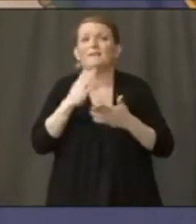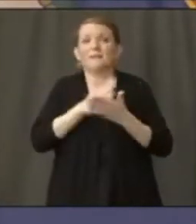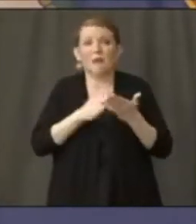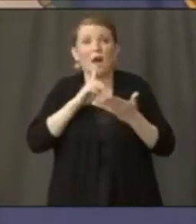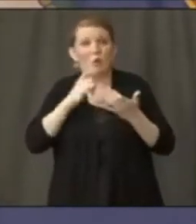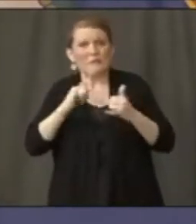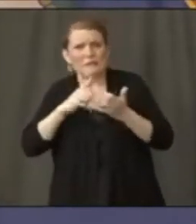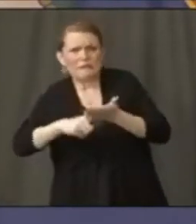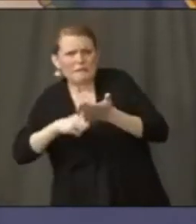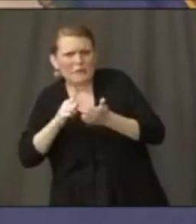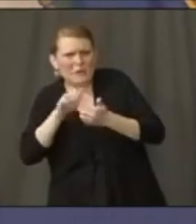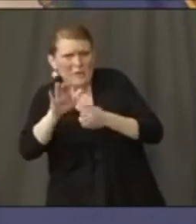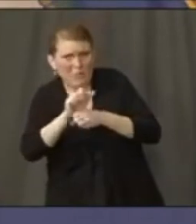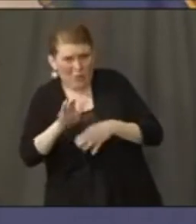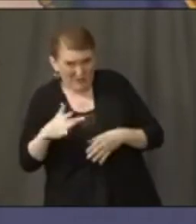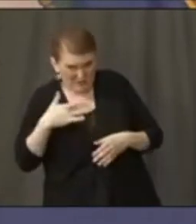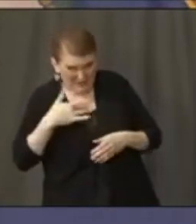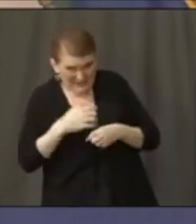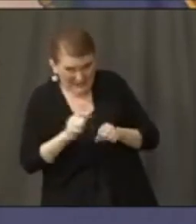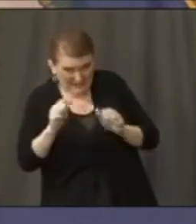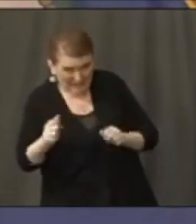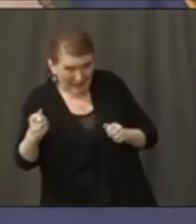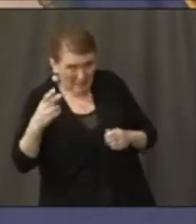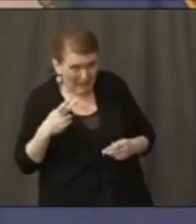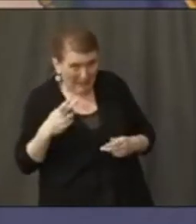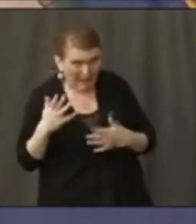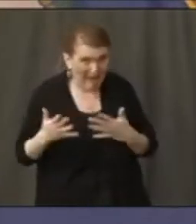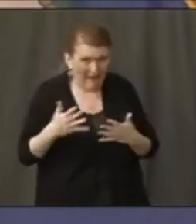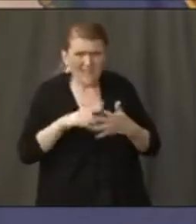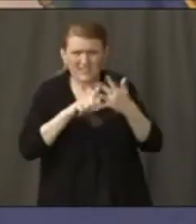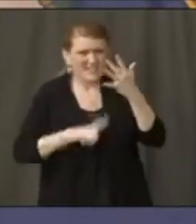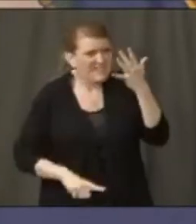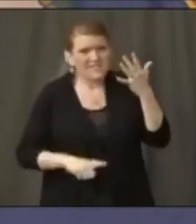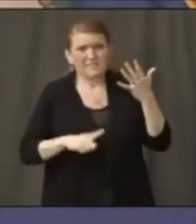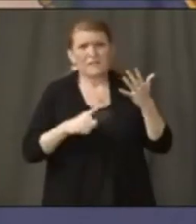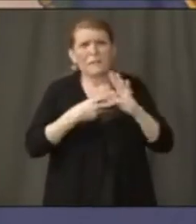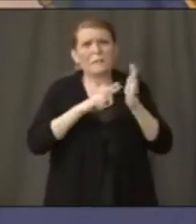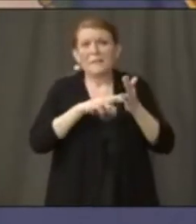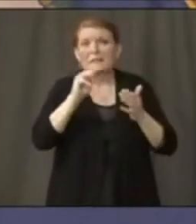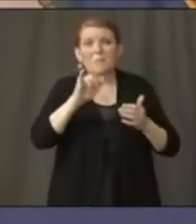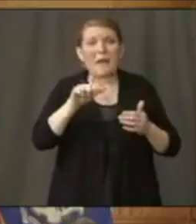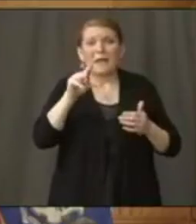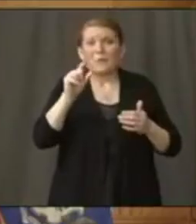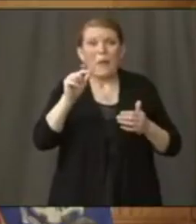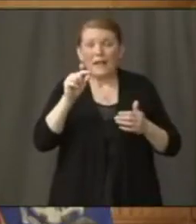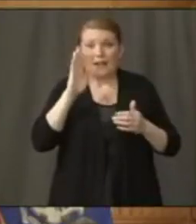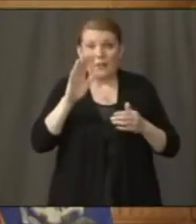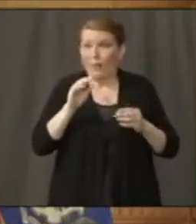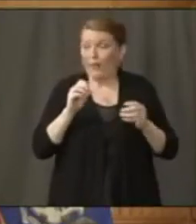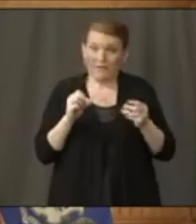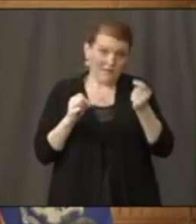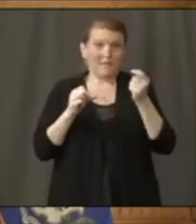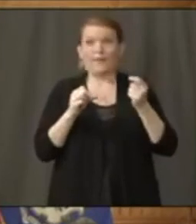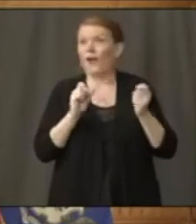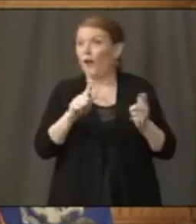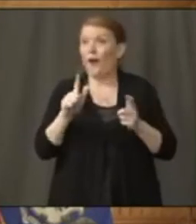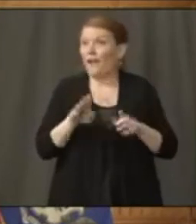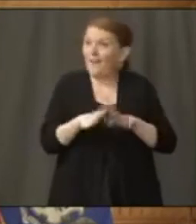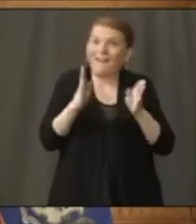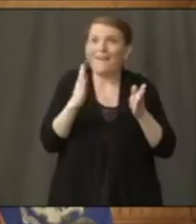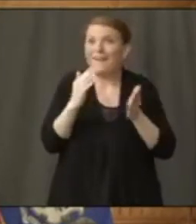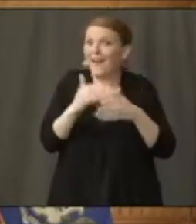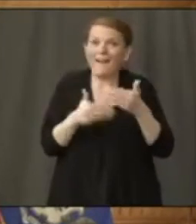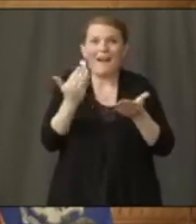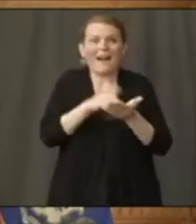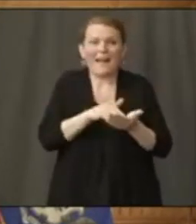turns on. I think it'll phase in over a period of time. And Governor, you know, we heard Senator Formica earlier say that, you know,